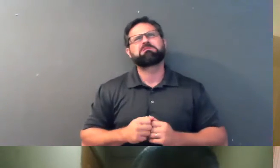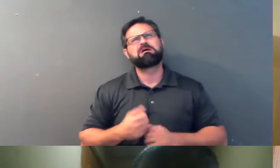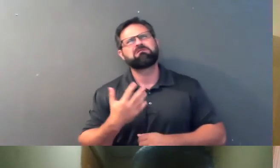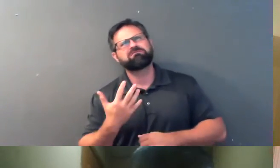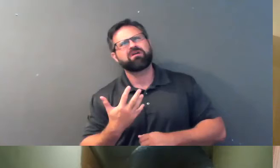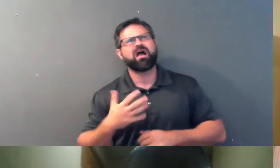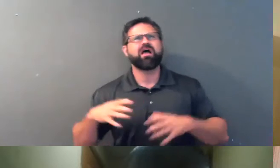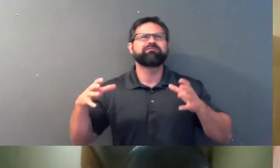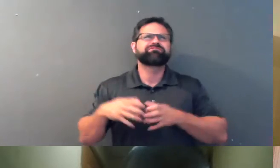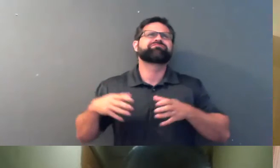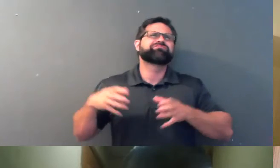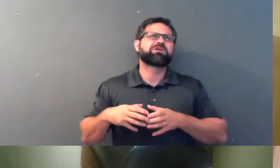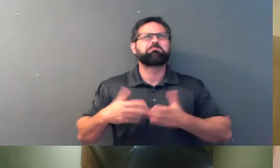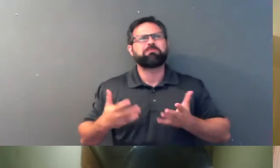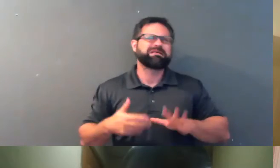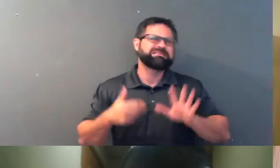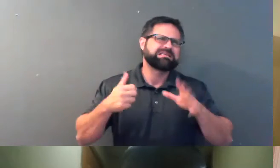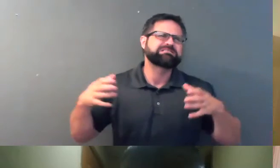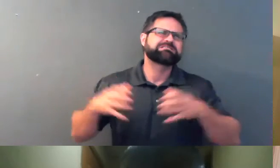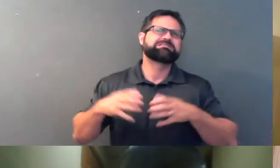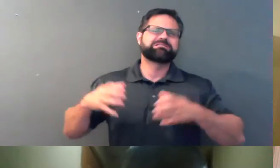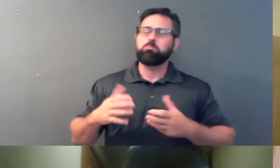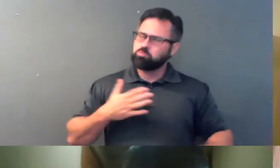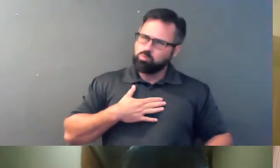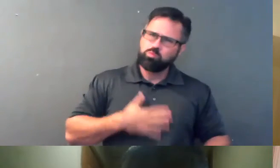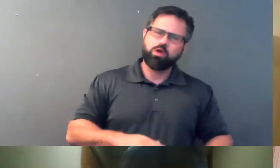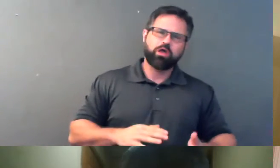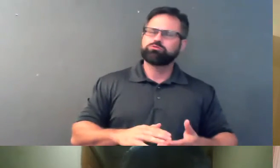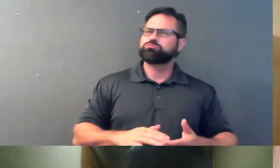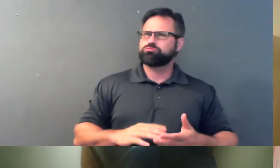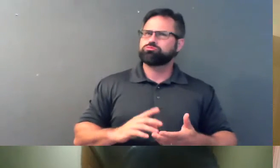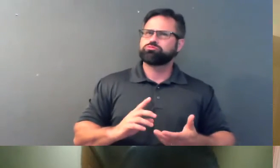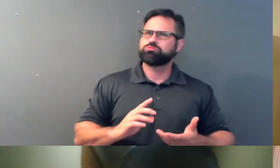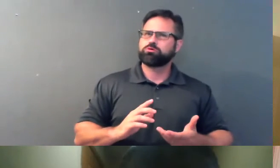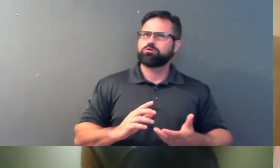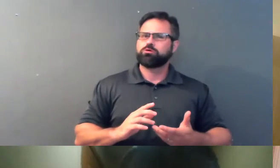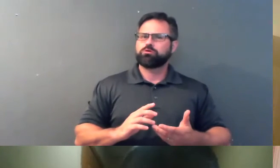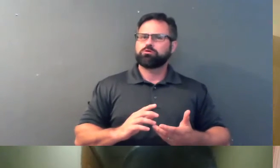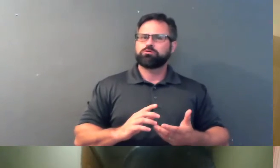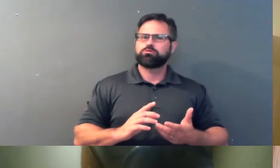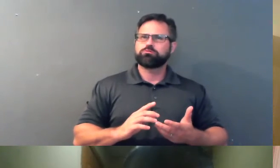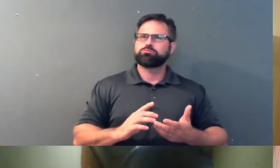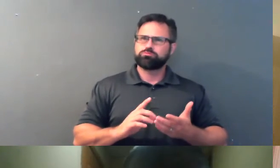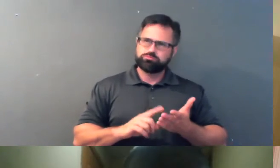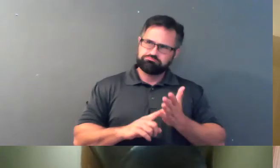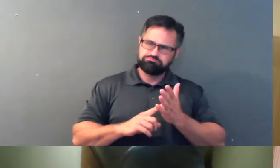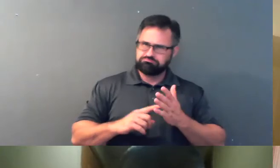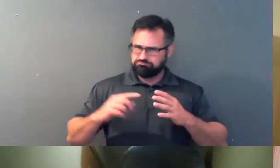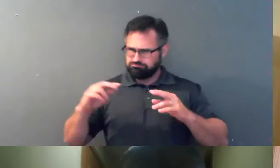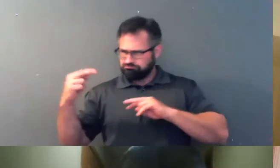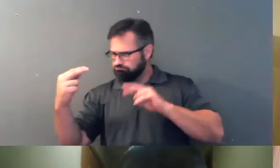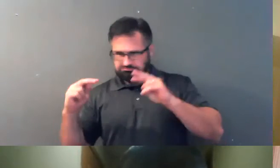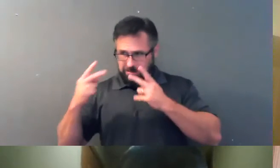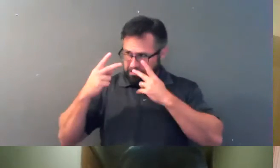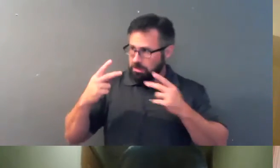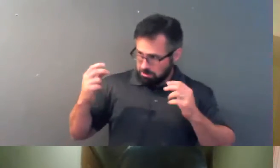sessions just to try and ensure that our stands are the same. But of course, we still